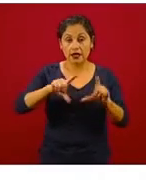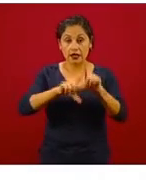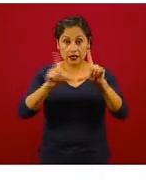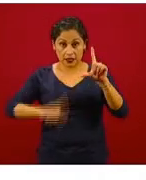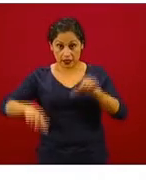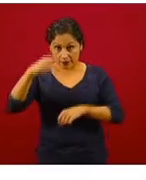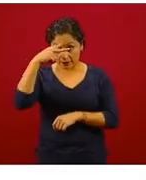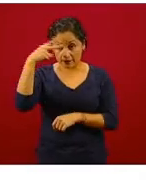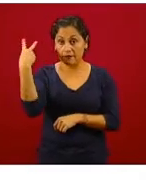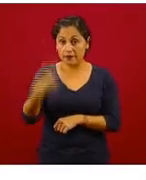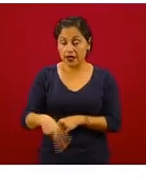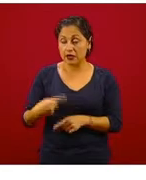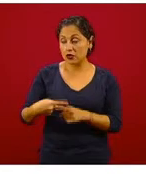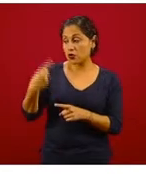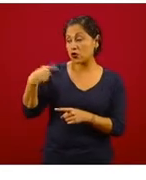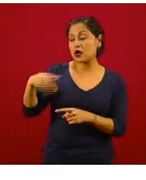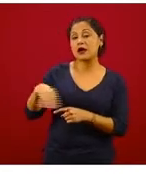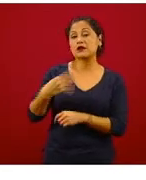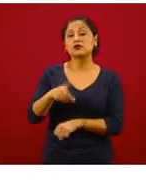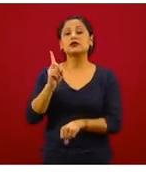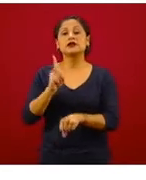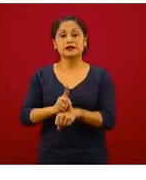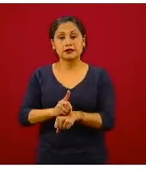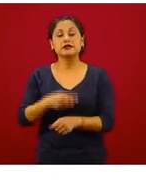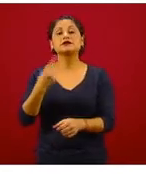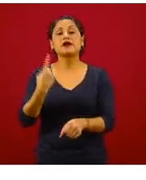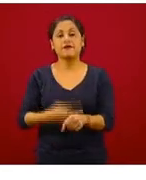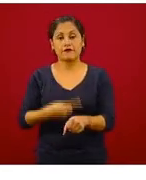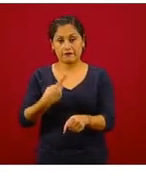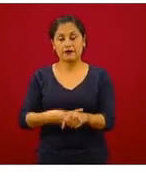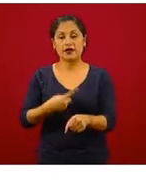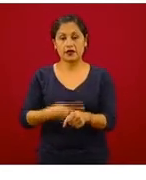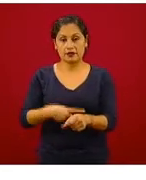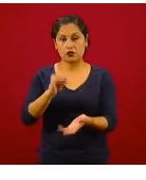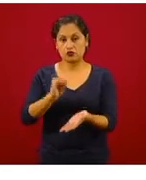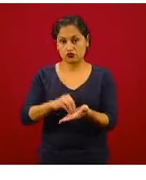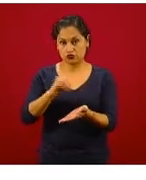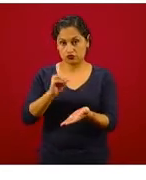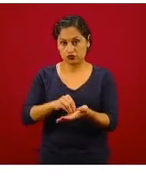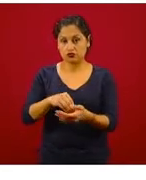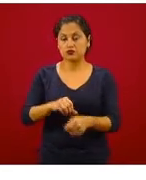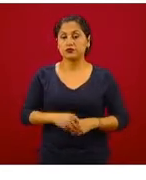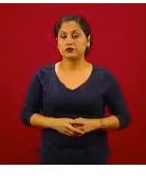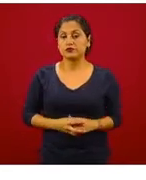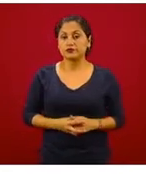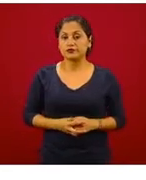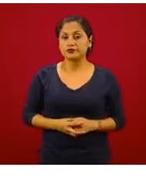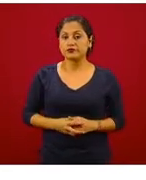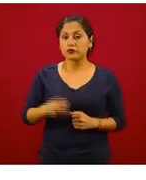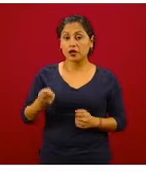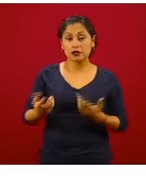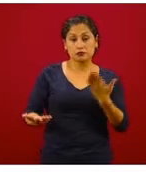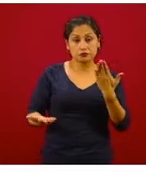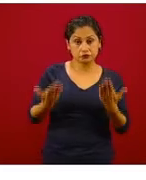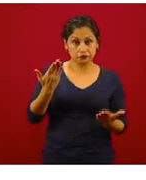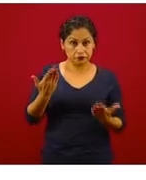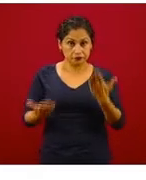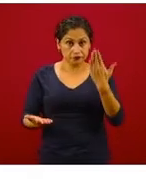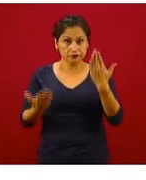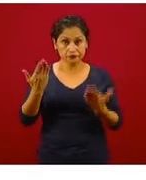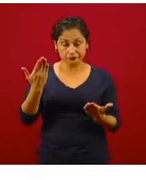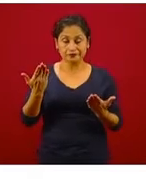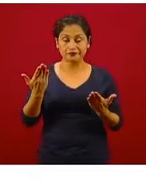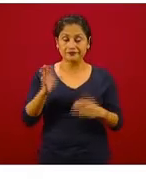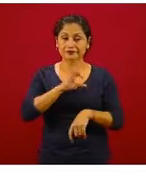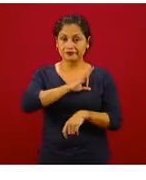8.84% incidence rate per 100,000 inhabitants in Mexico. This is the percentage of people who have had COVID in Mexico over the last